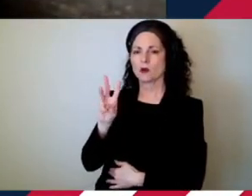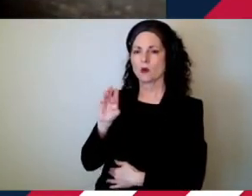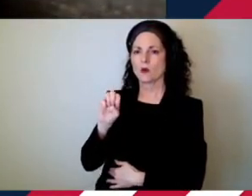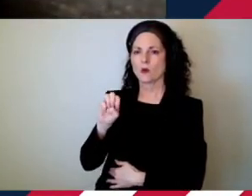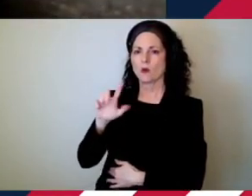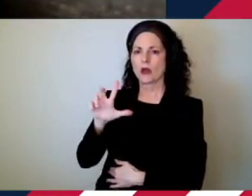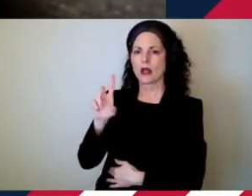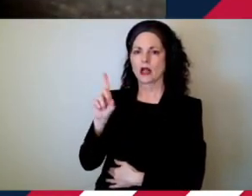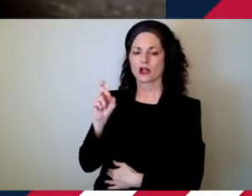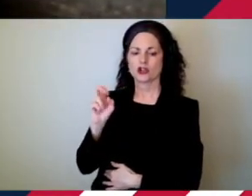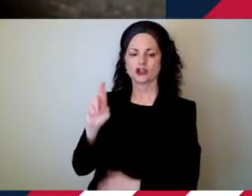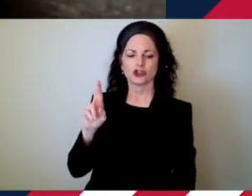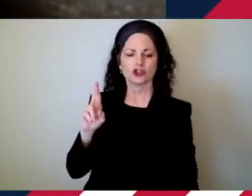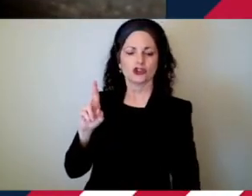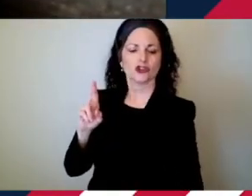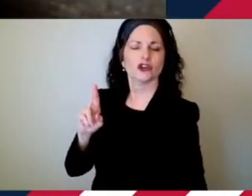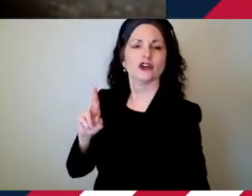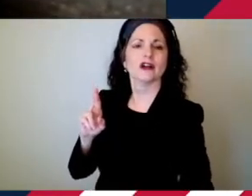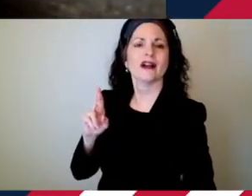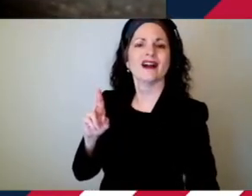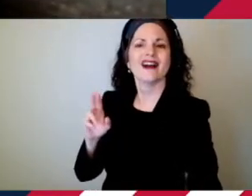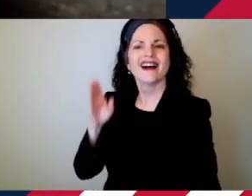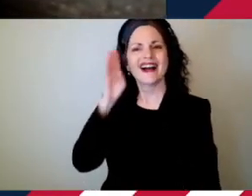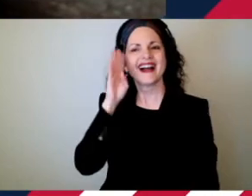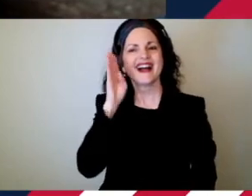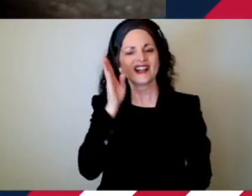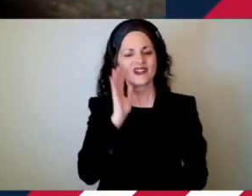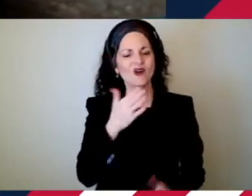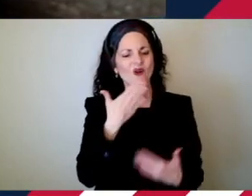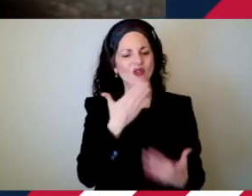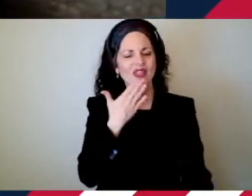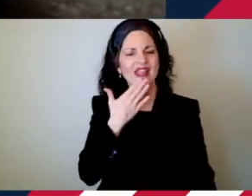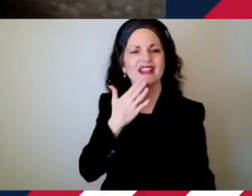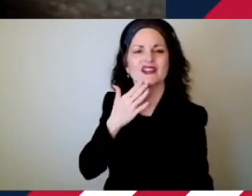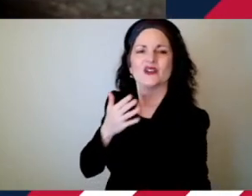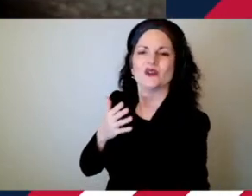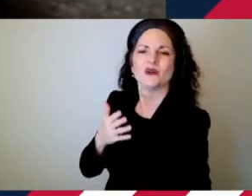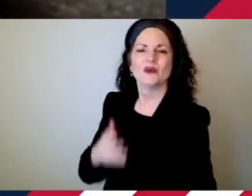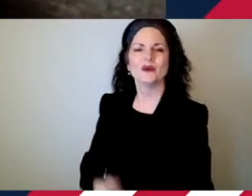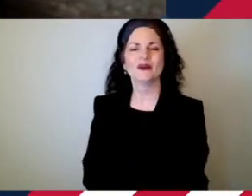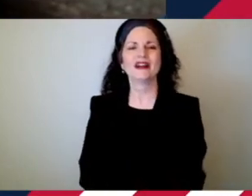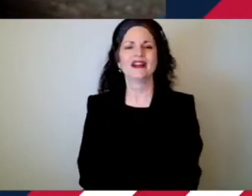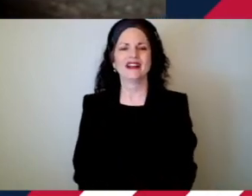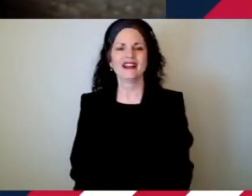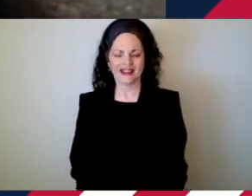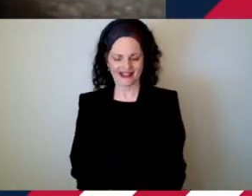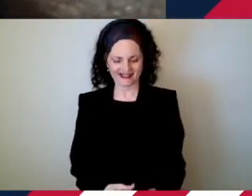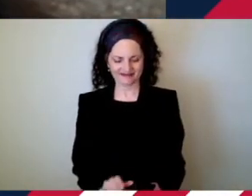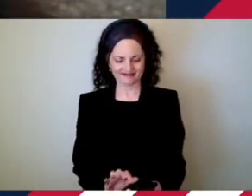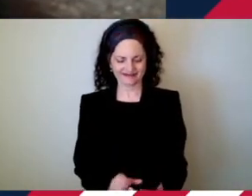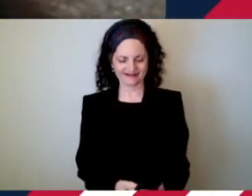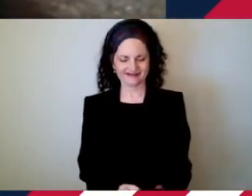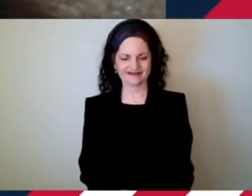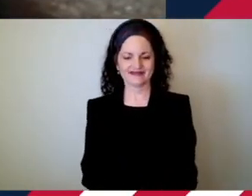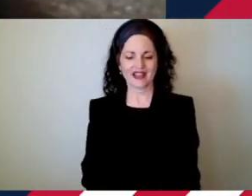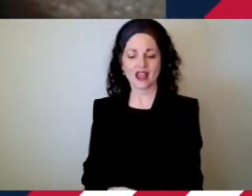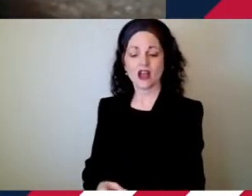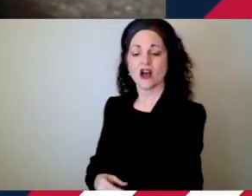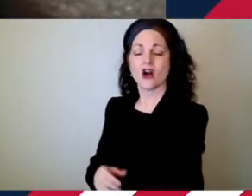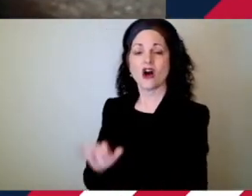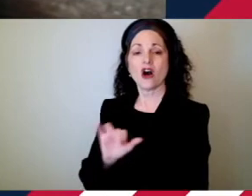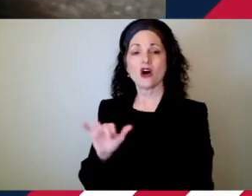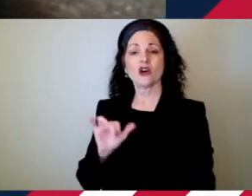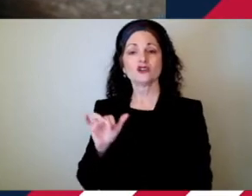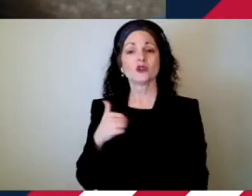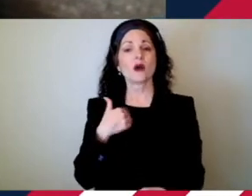Hello, thank you. I also am so happy that of the accomplishments of the Unity Commission. I